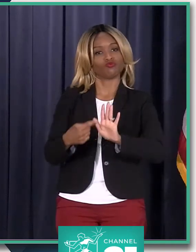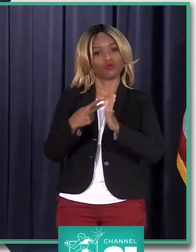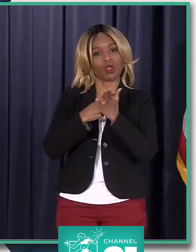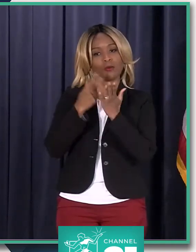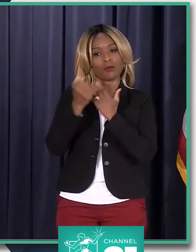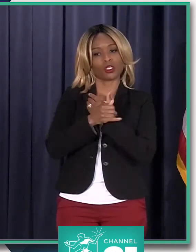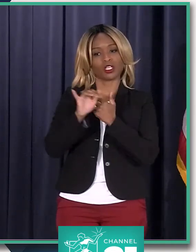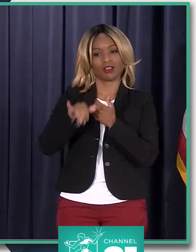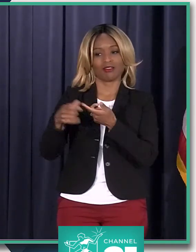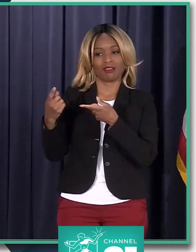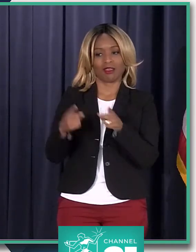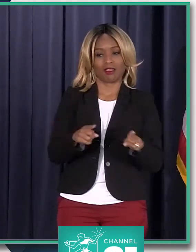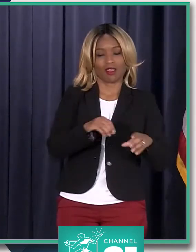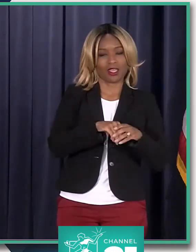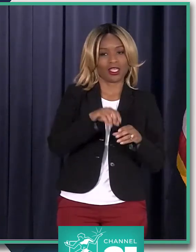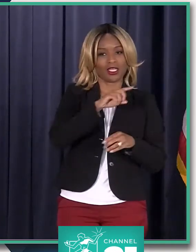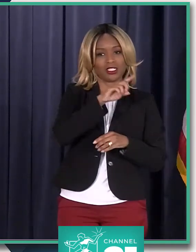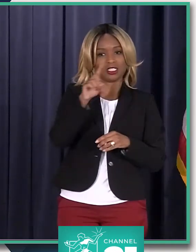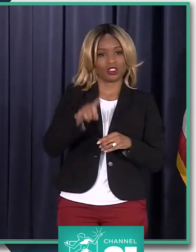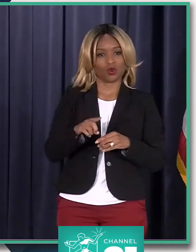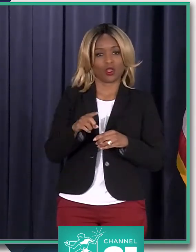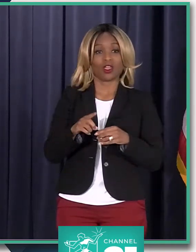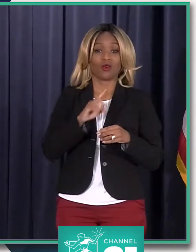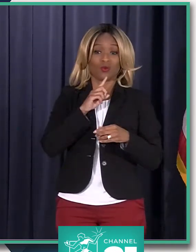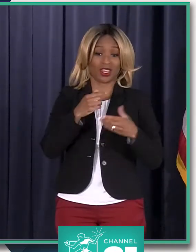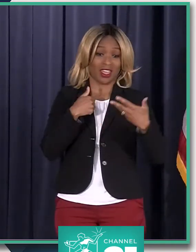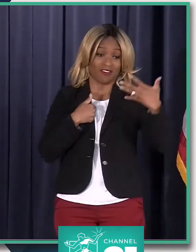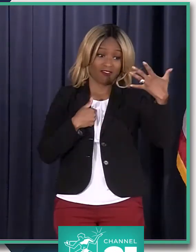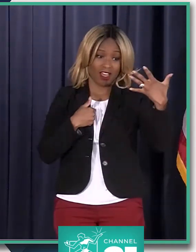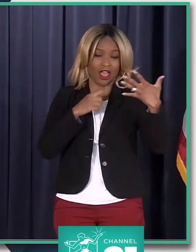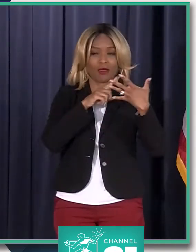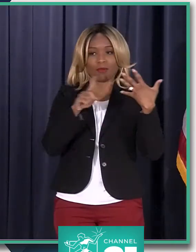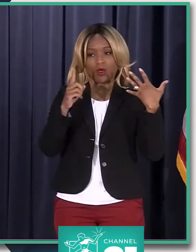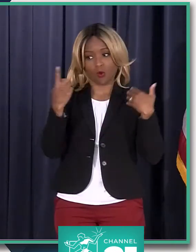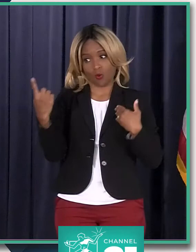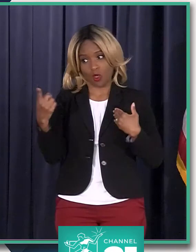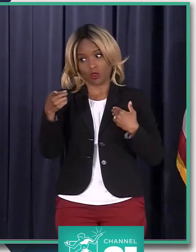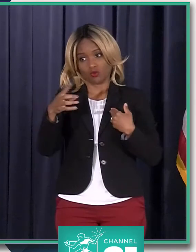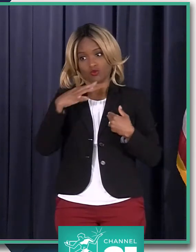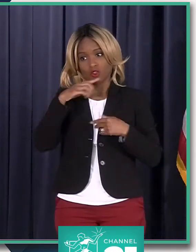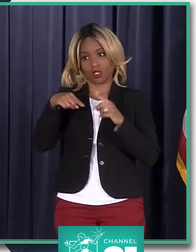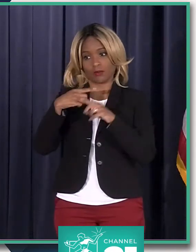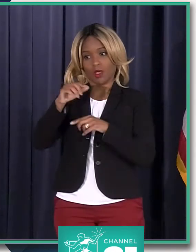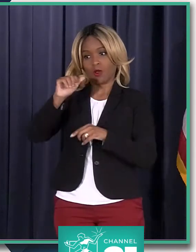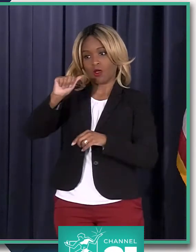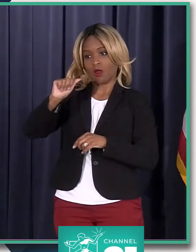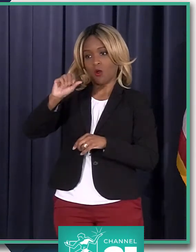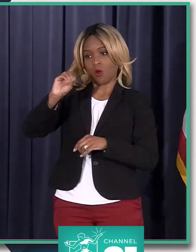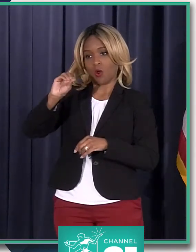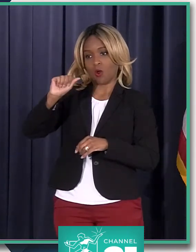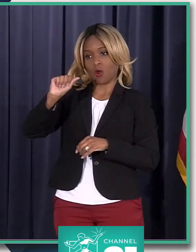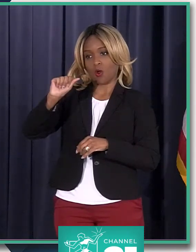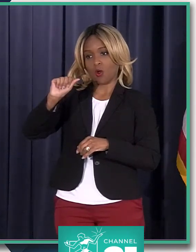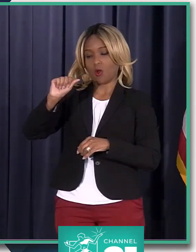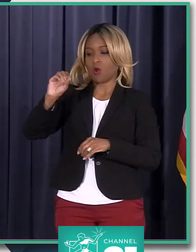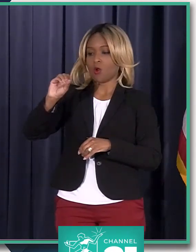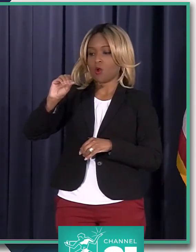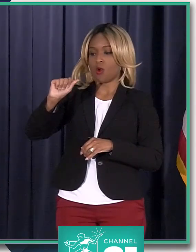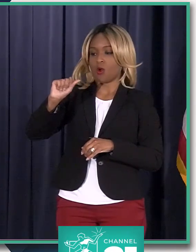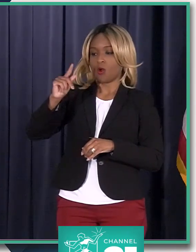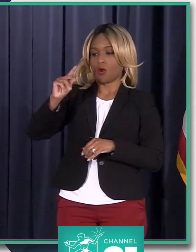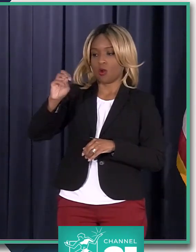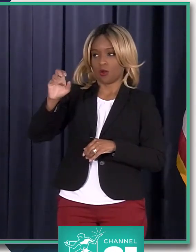that's going on in the city of Detroit. It's one of 5. The one that you're talking about at Oakman is not only going